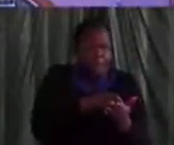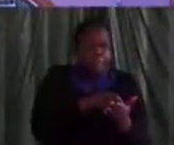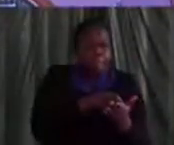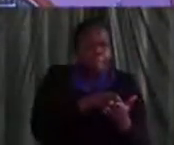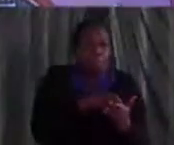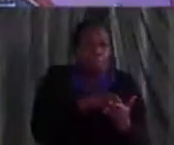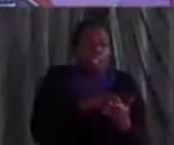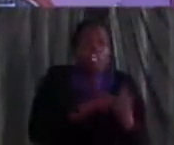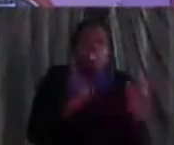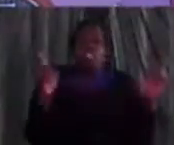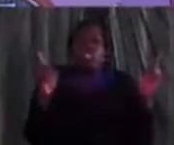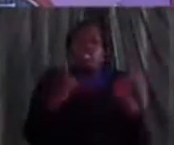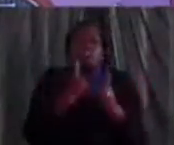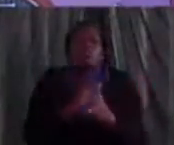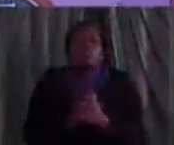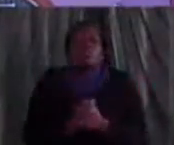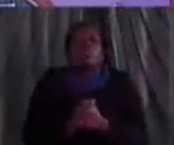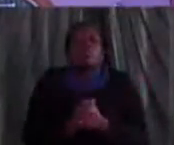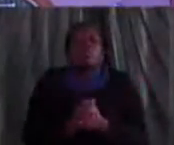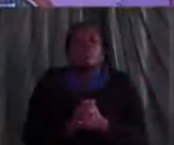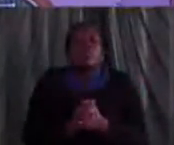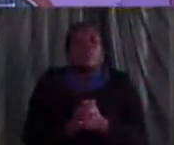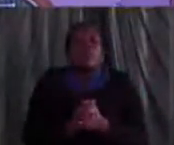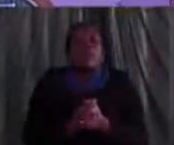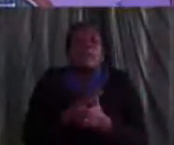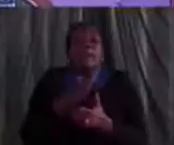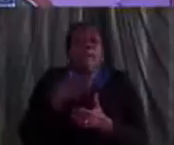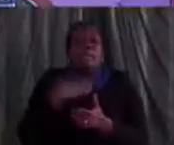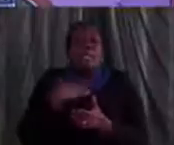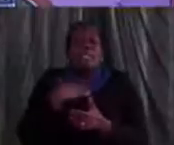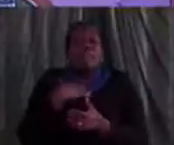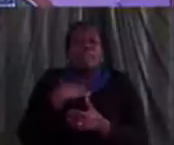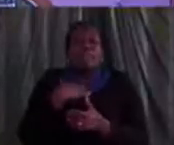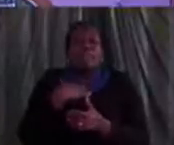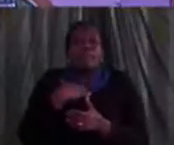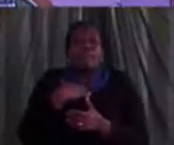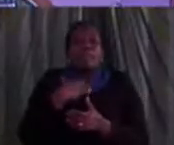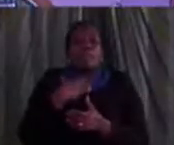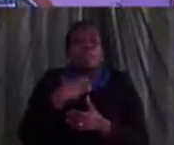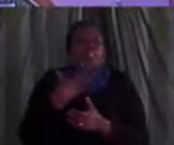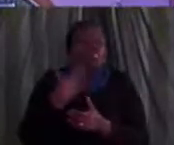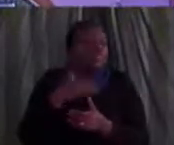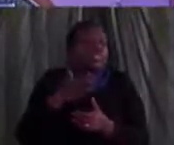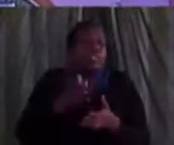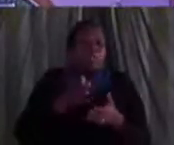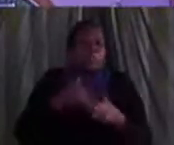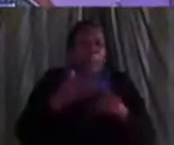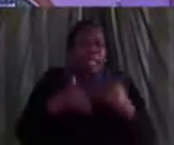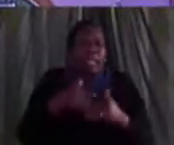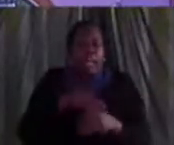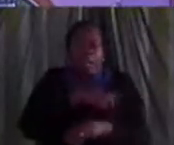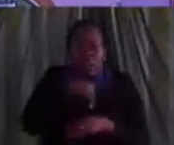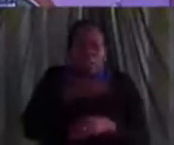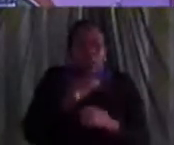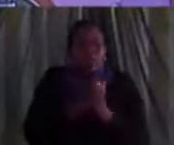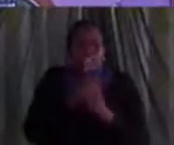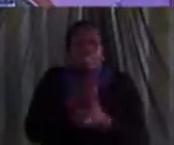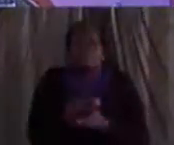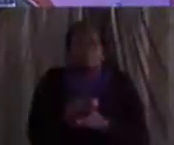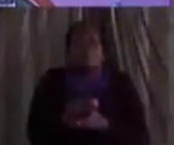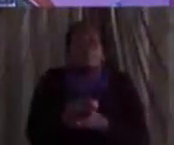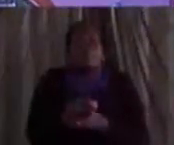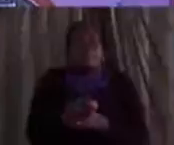a little bit of it. I pray that we shall not be playing around with anybody else, because I would be so